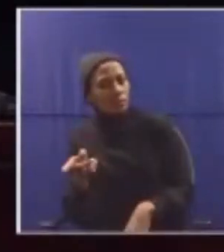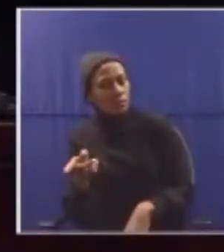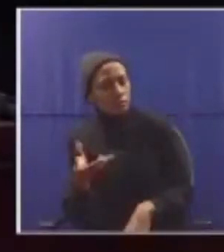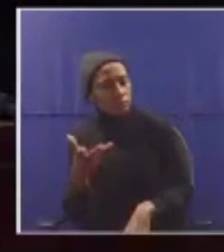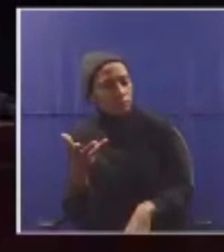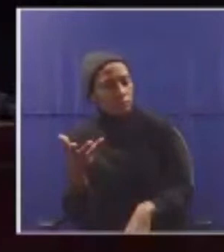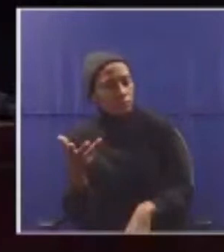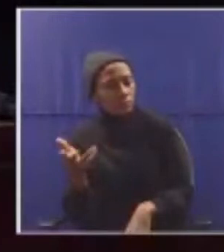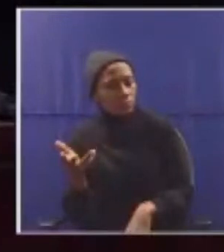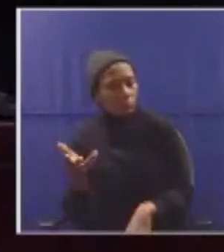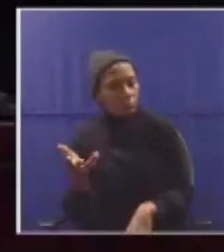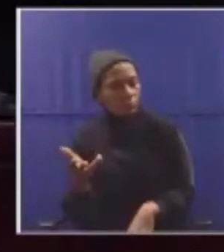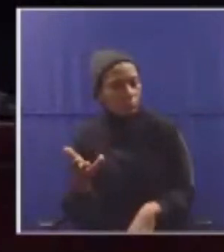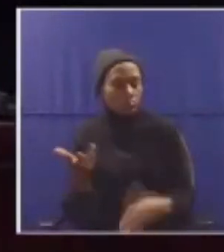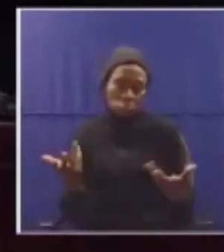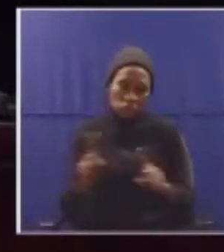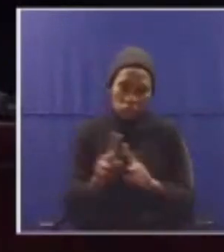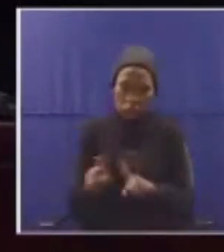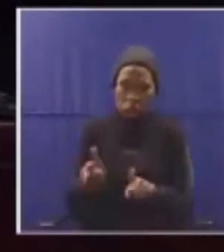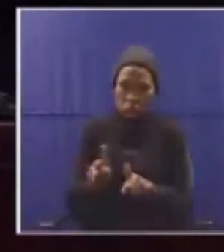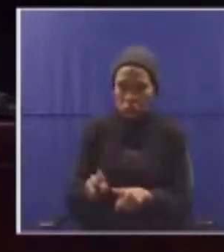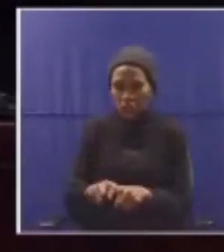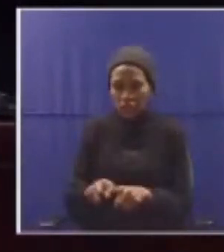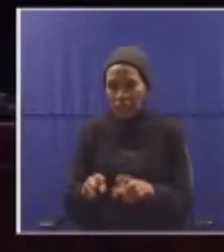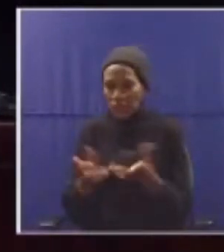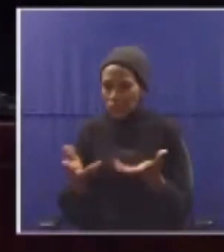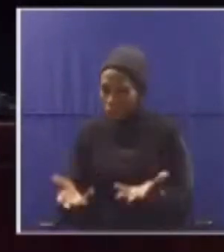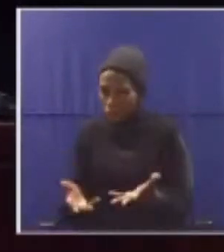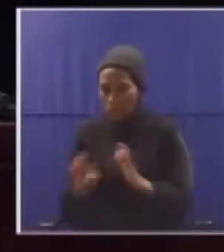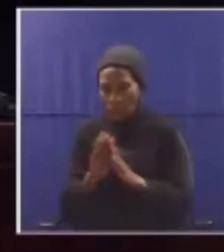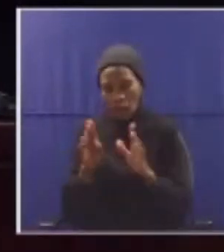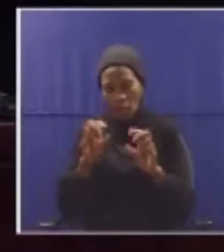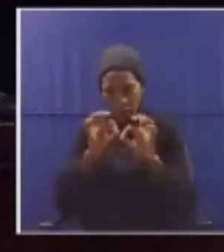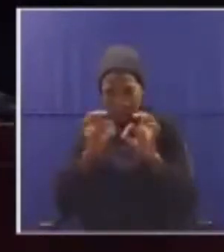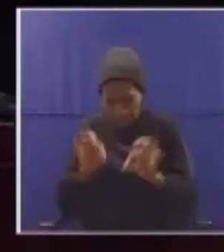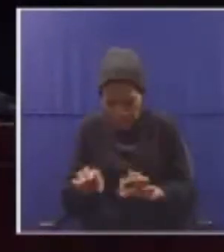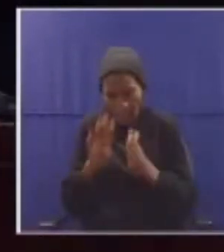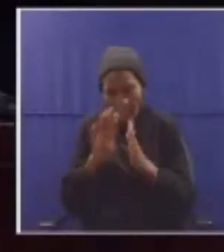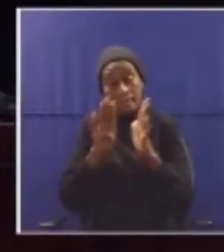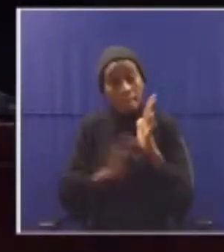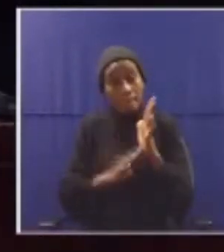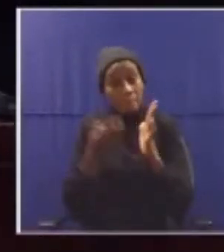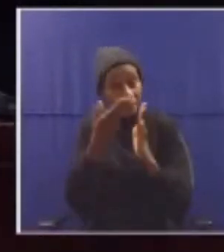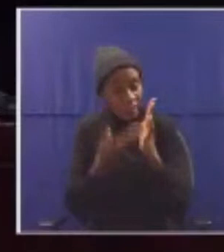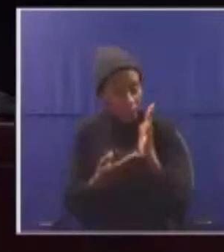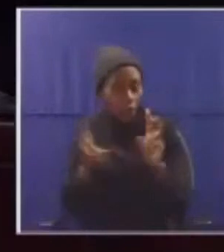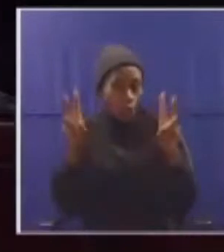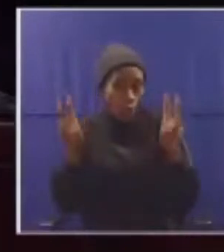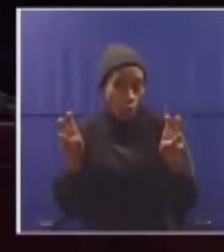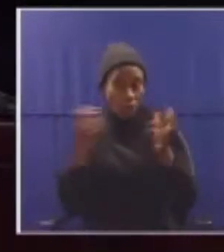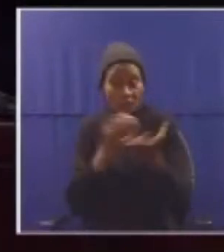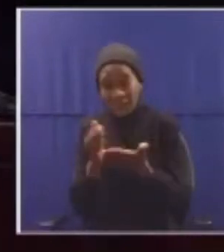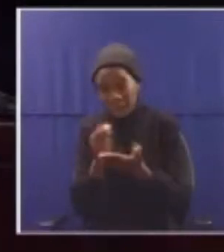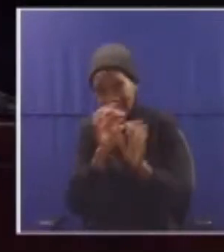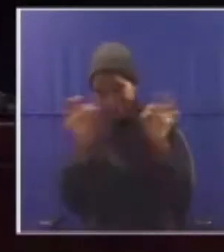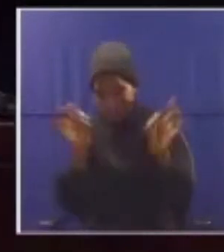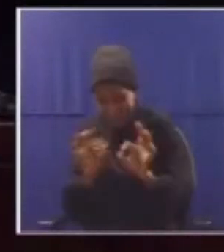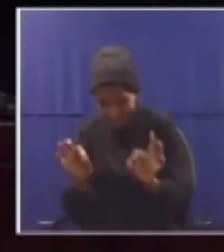the elements or the object of the bill, and if I may quote some of them,